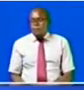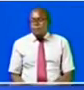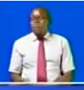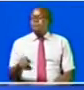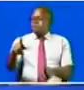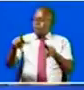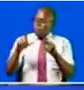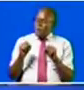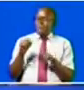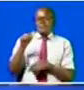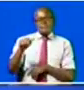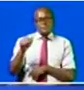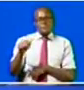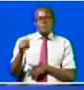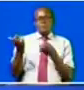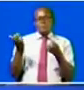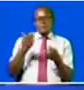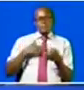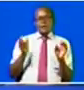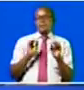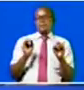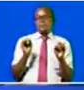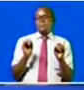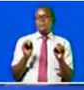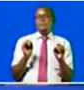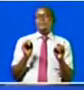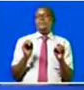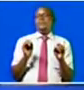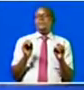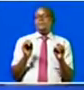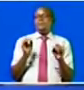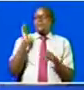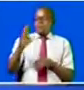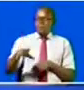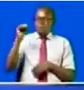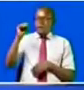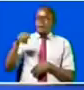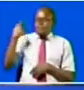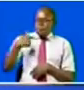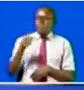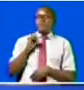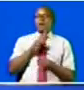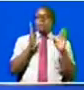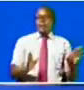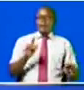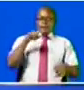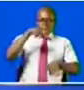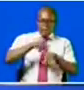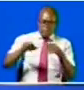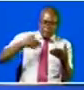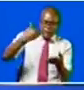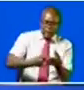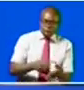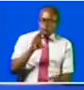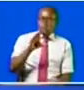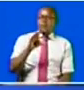They told me that that is not my business. I'll find out who is the complainant once I'm at the